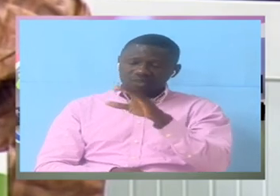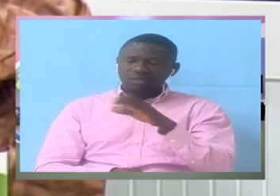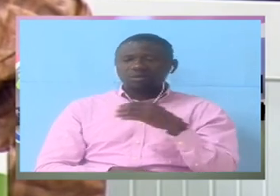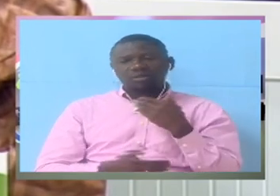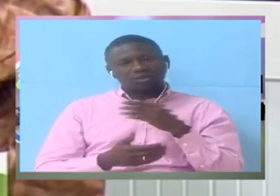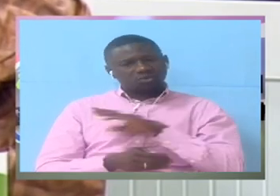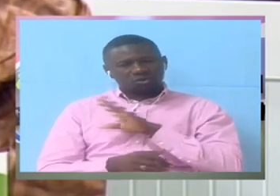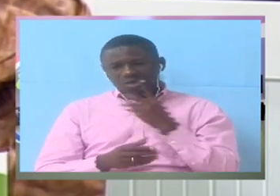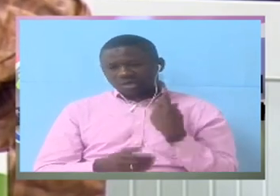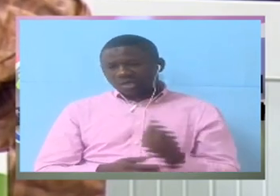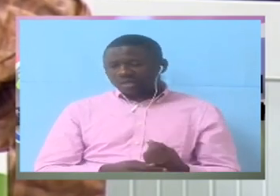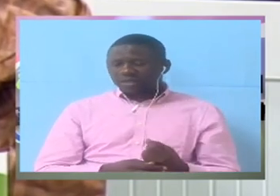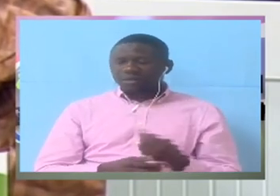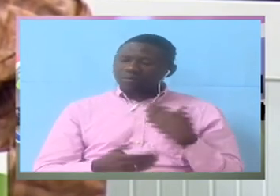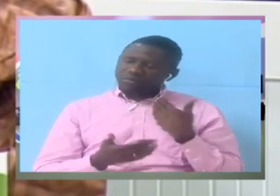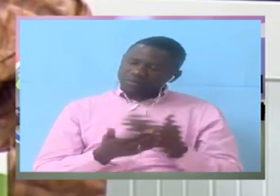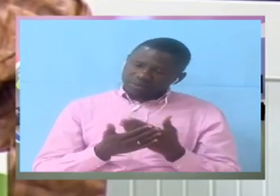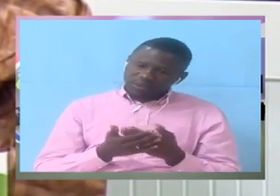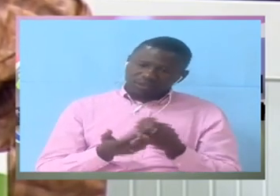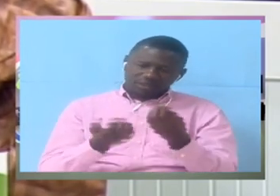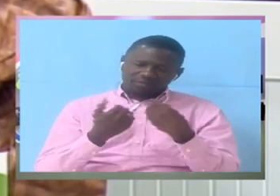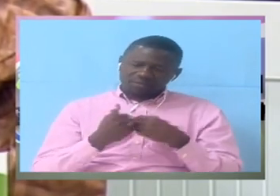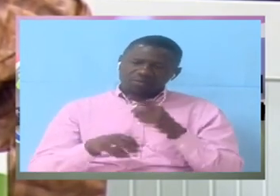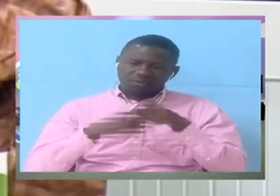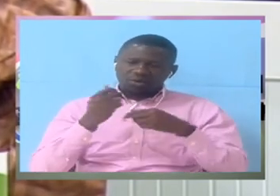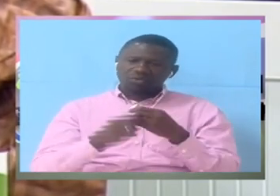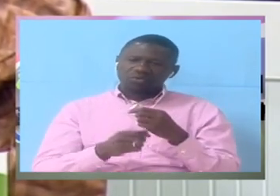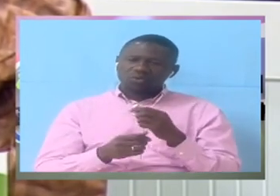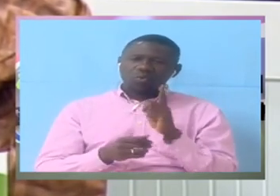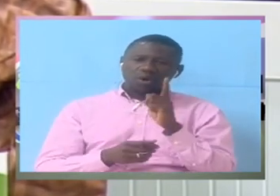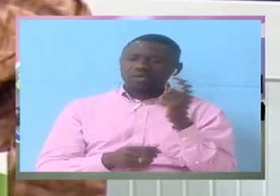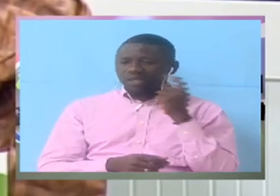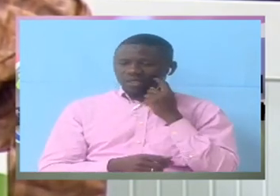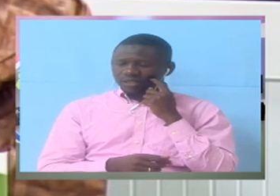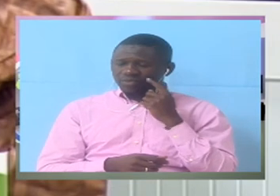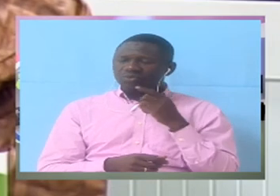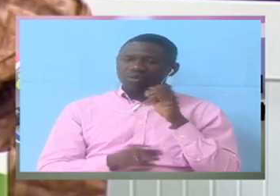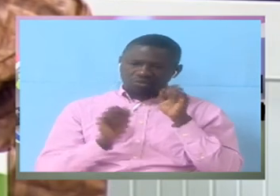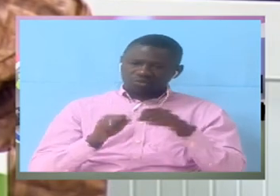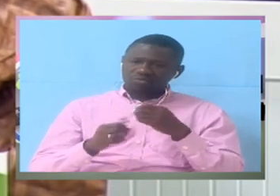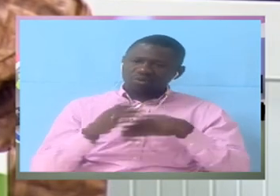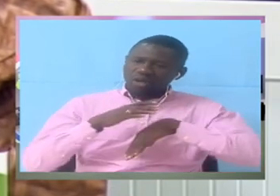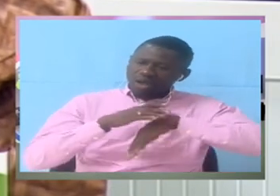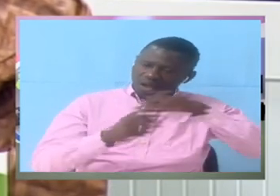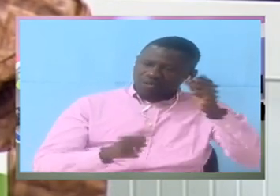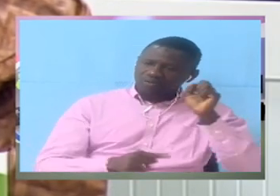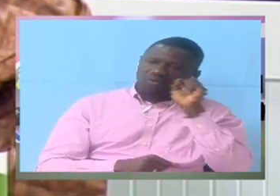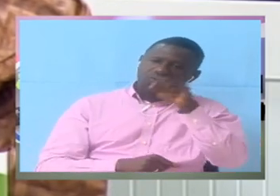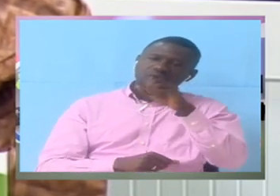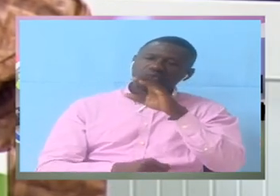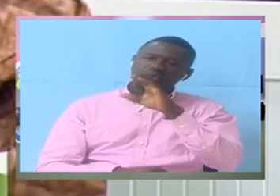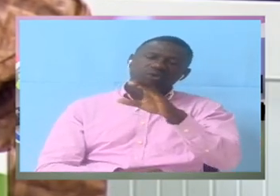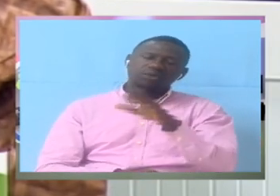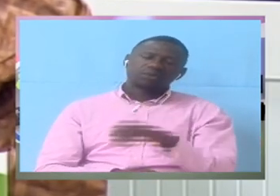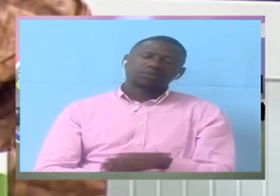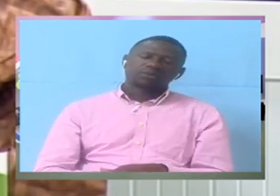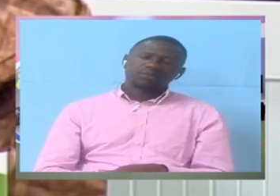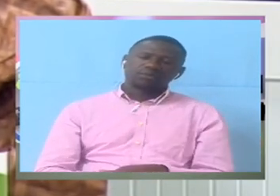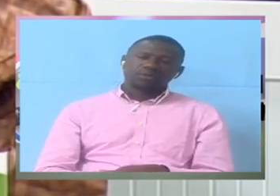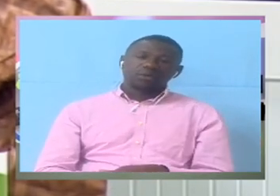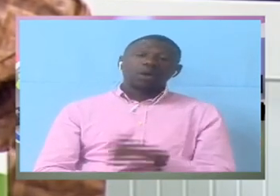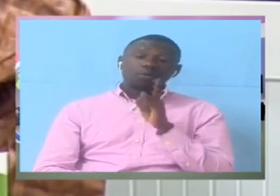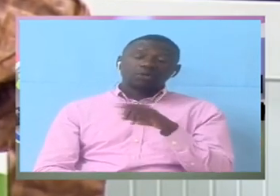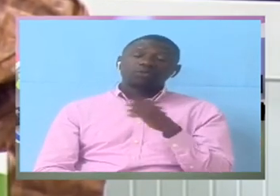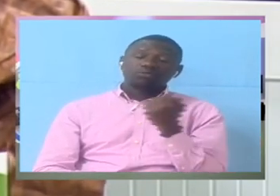24 hours and I will leave your country and instead of taking me back. It's not nice that way. But